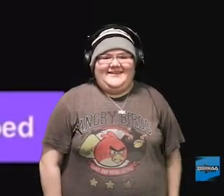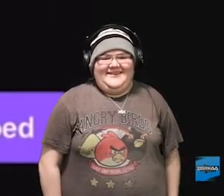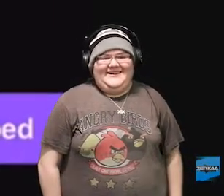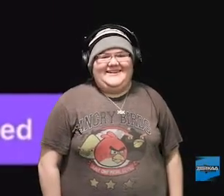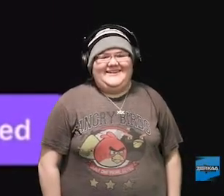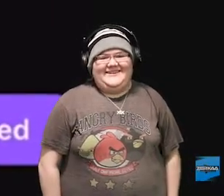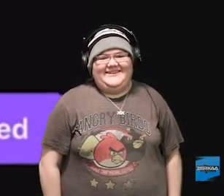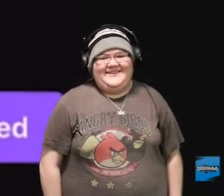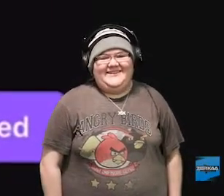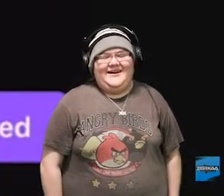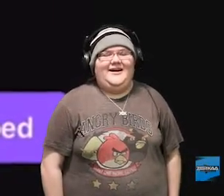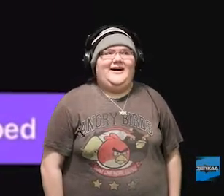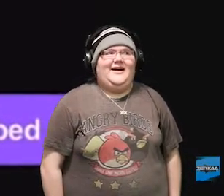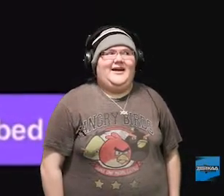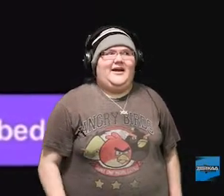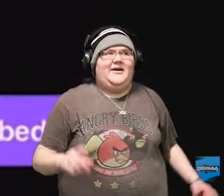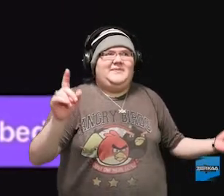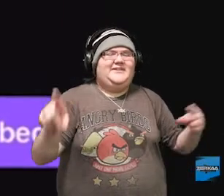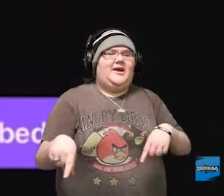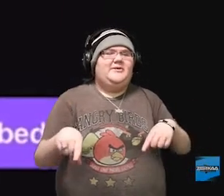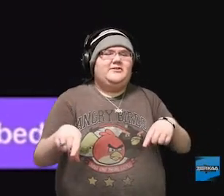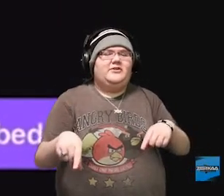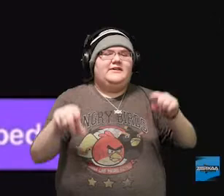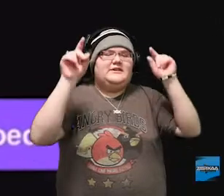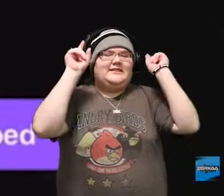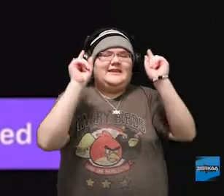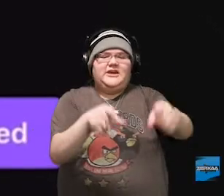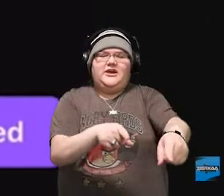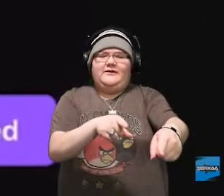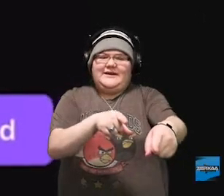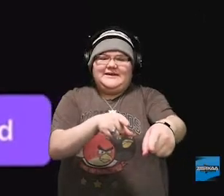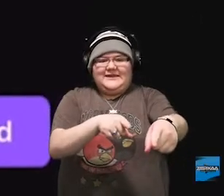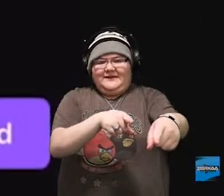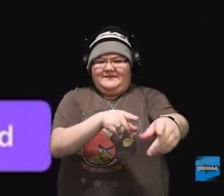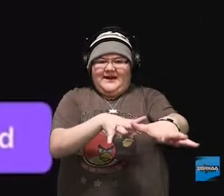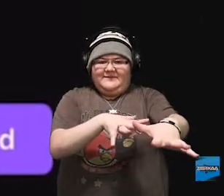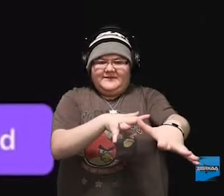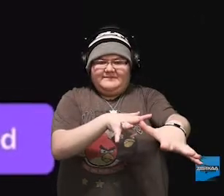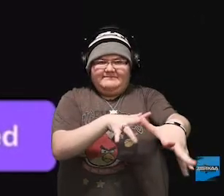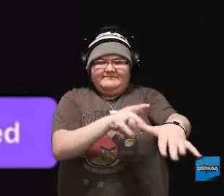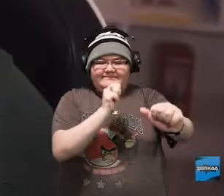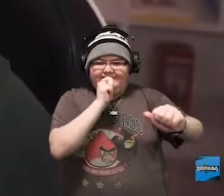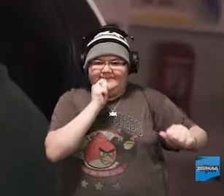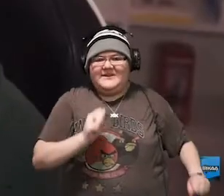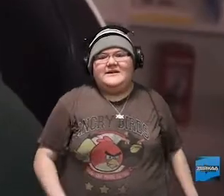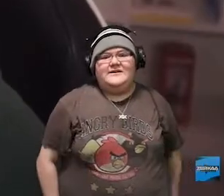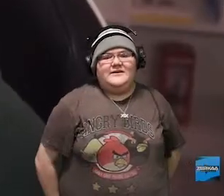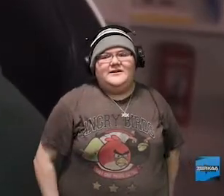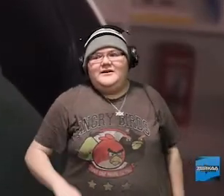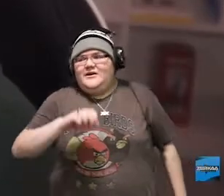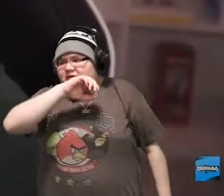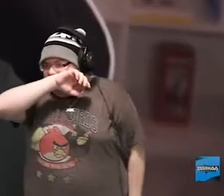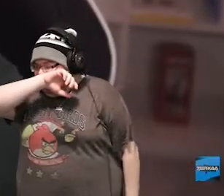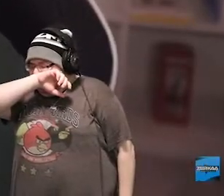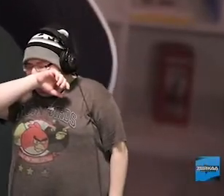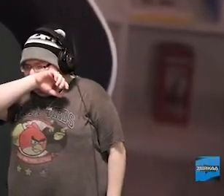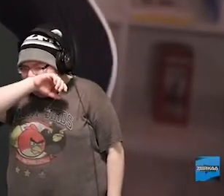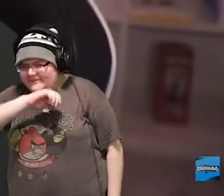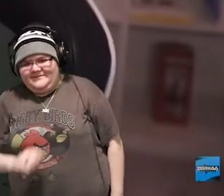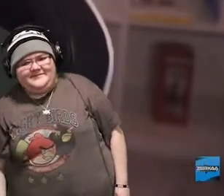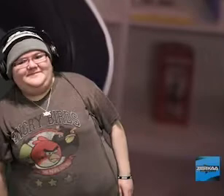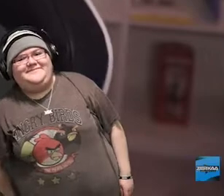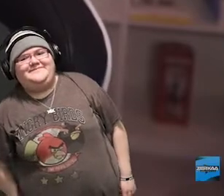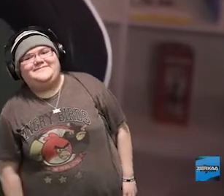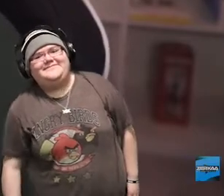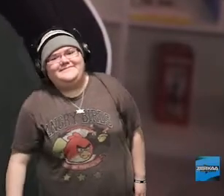494,000 followers. Help me get to 500,000. By the time I'm recording this, I think he already did get 5. Twitch. That'd be sick. But yeah. I'm out here, I'm